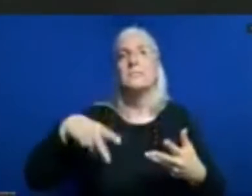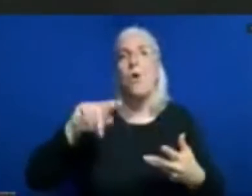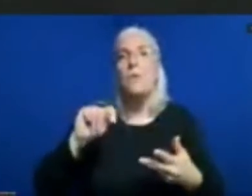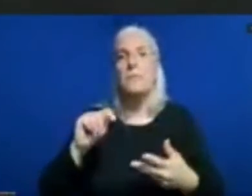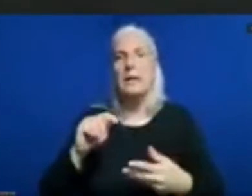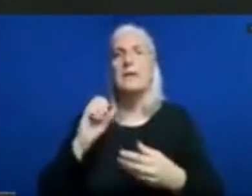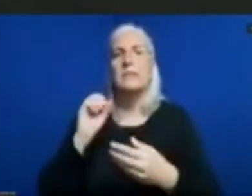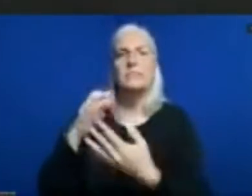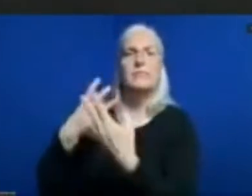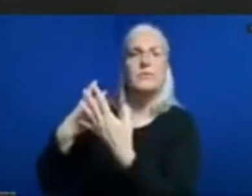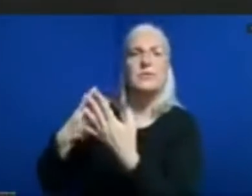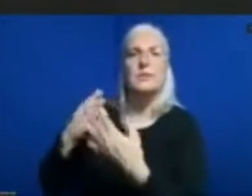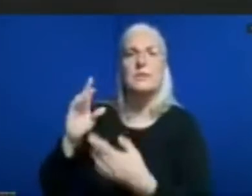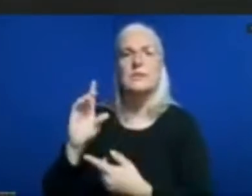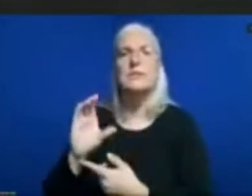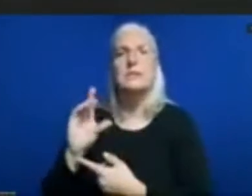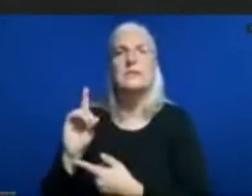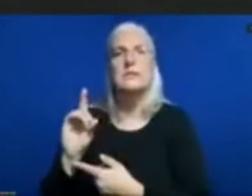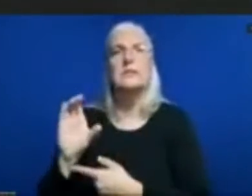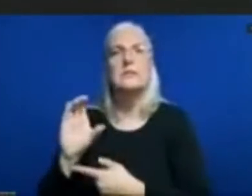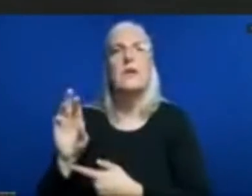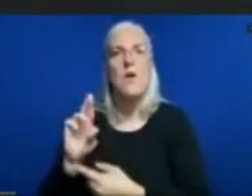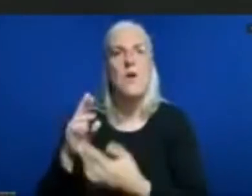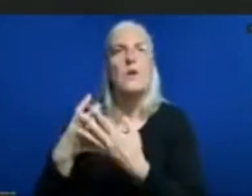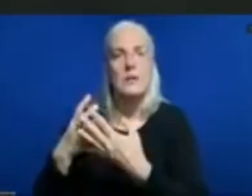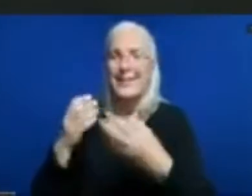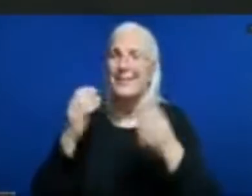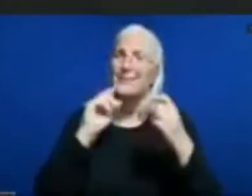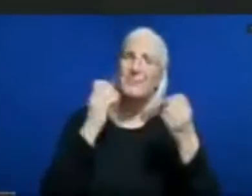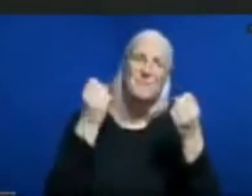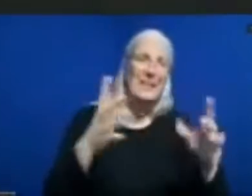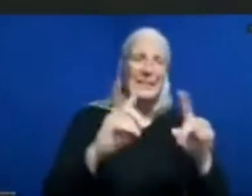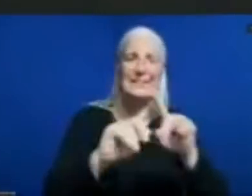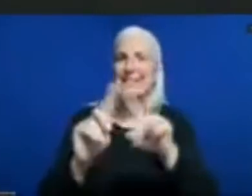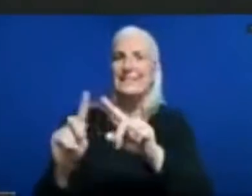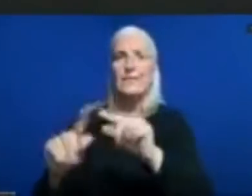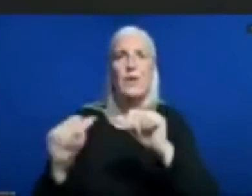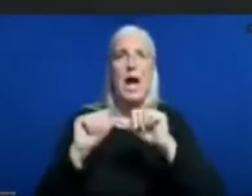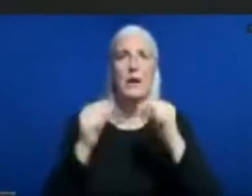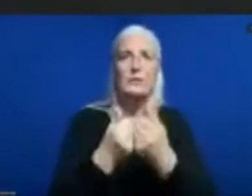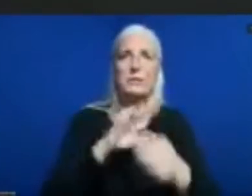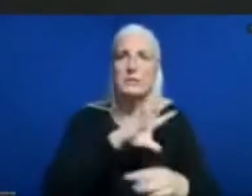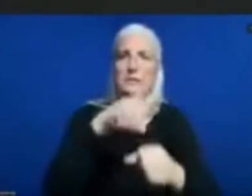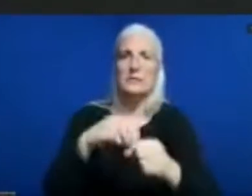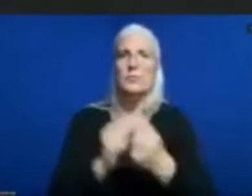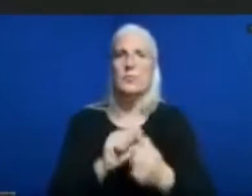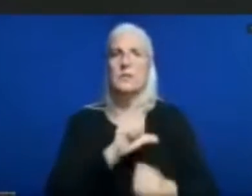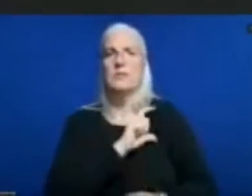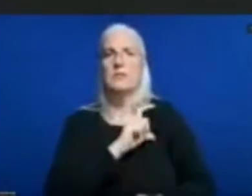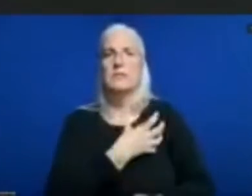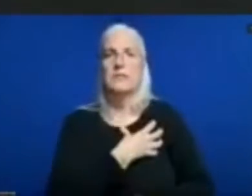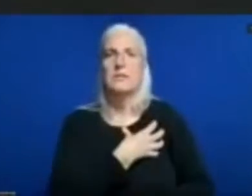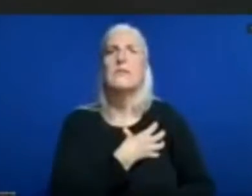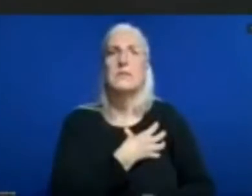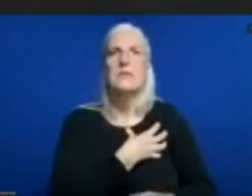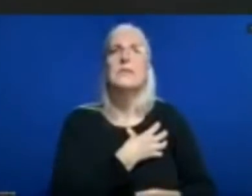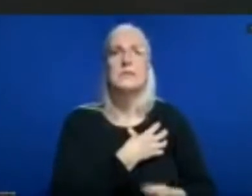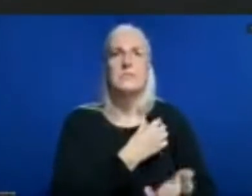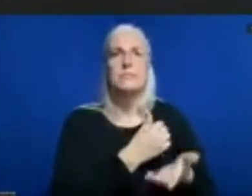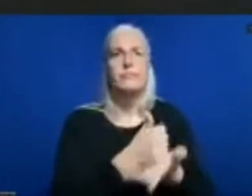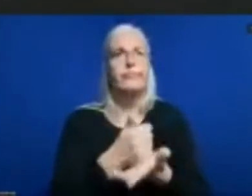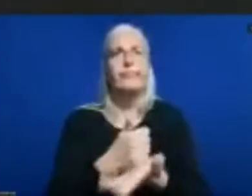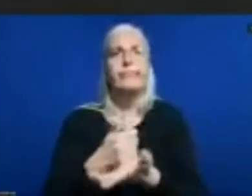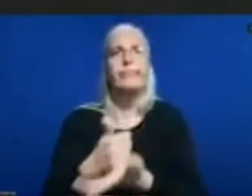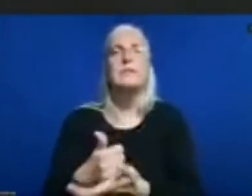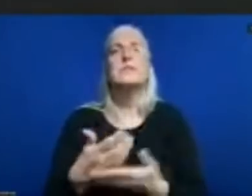and the Petaluma Police Department. And I just want everyone to know that, if we have to change, and add additional warnings